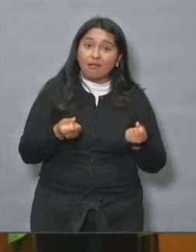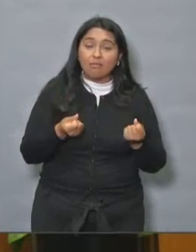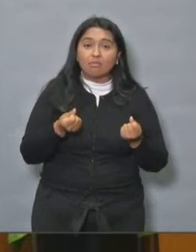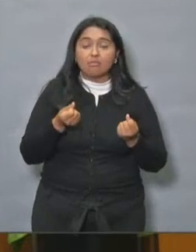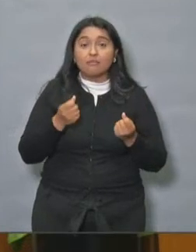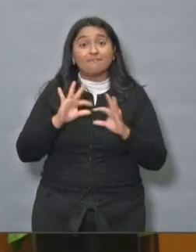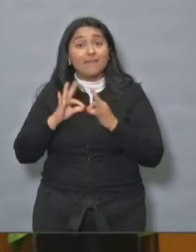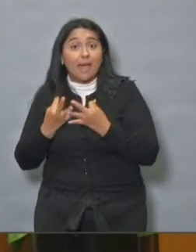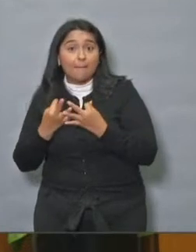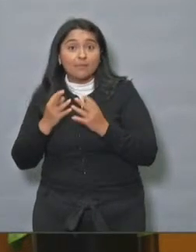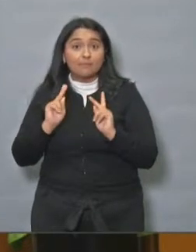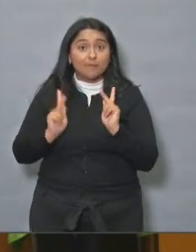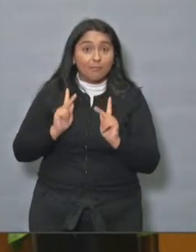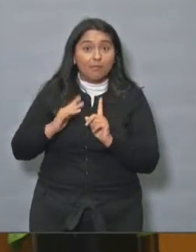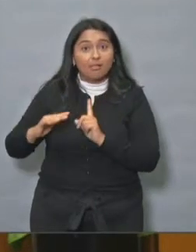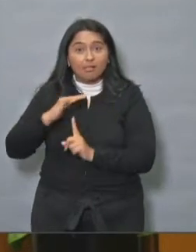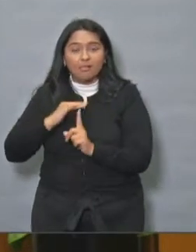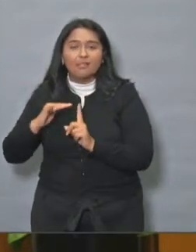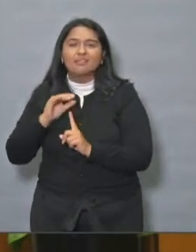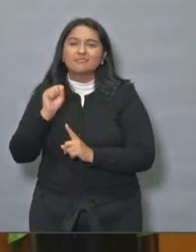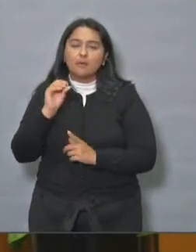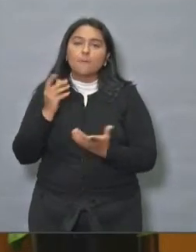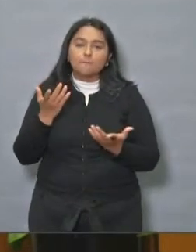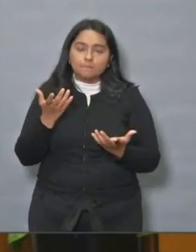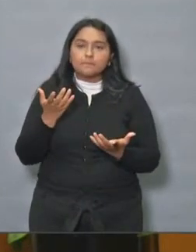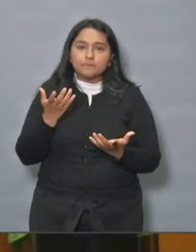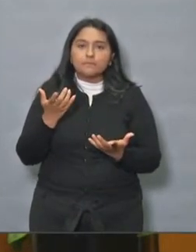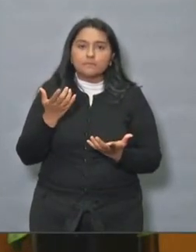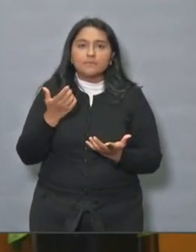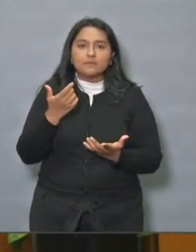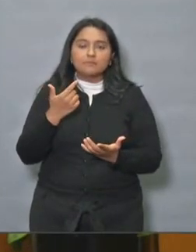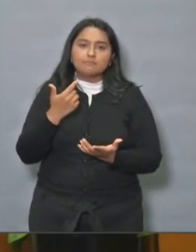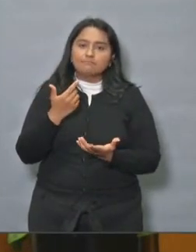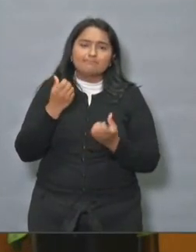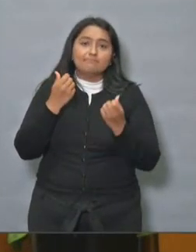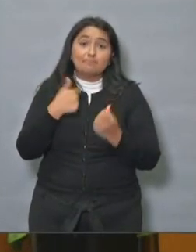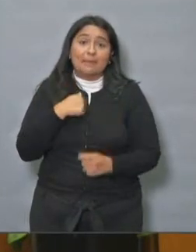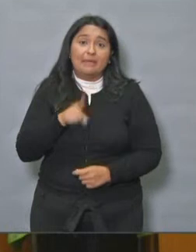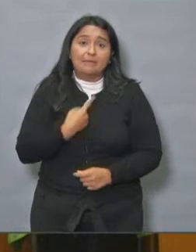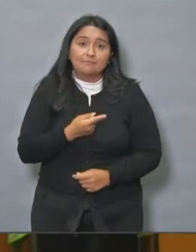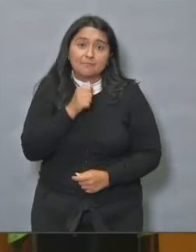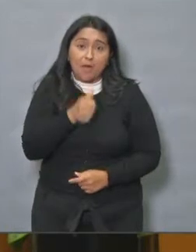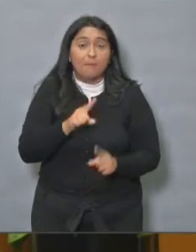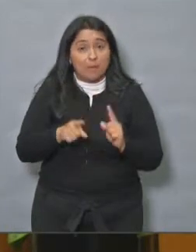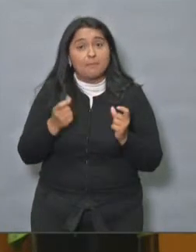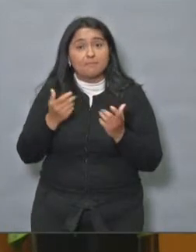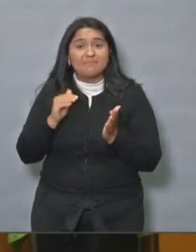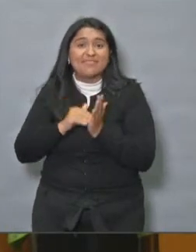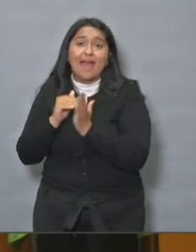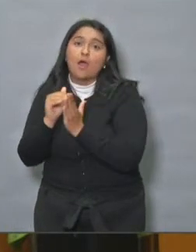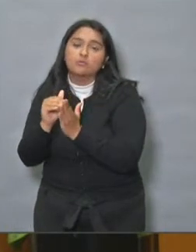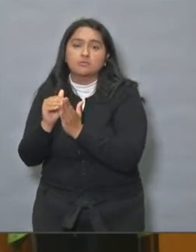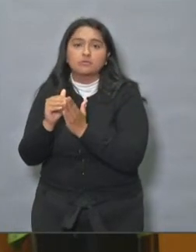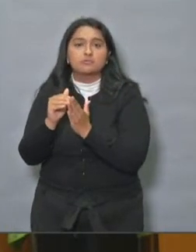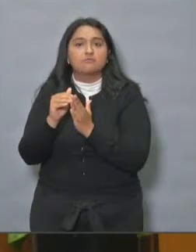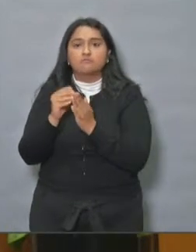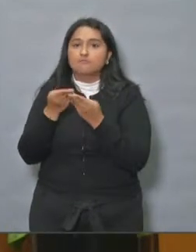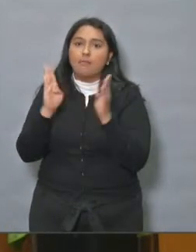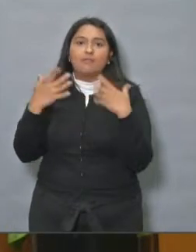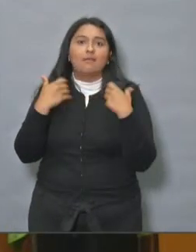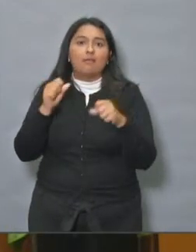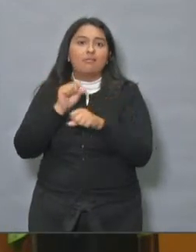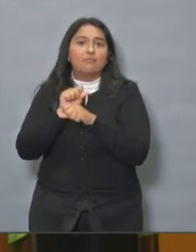people around you. So we would, and I speak on behalf of the thousands and thousands of public health workers